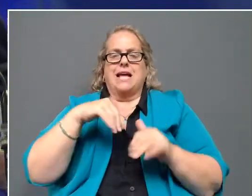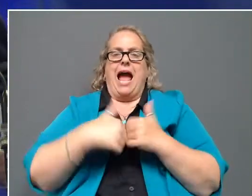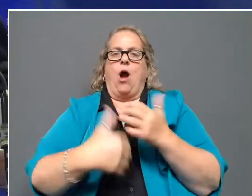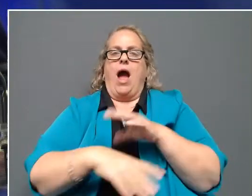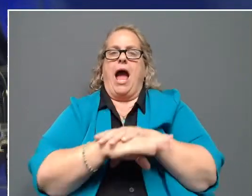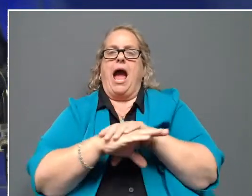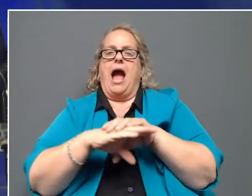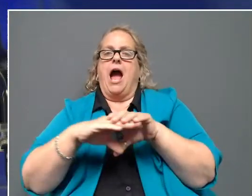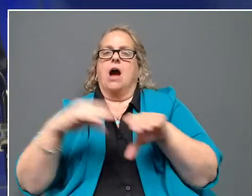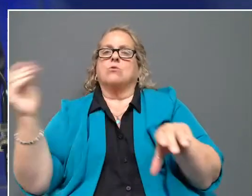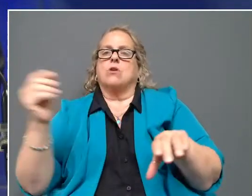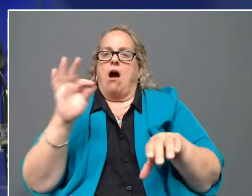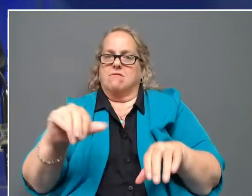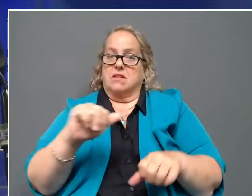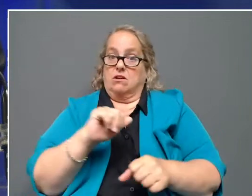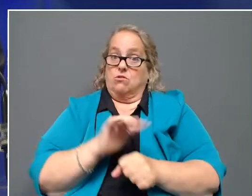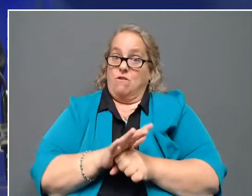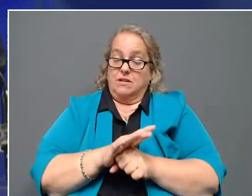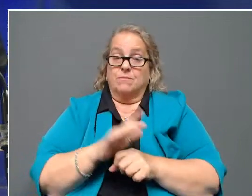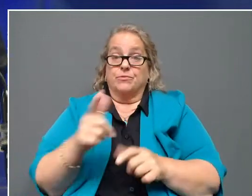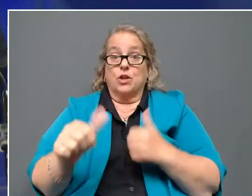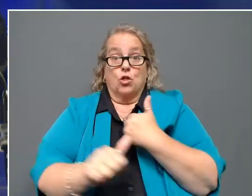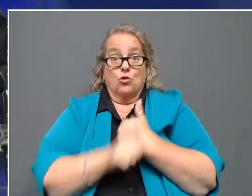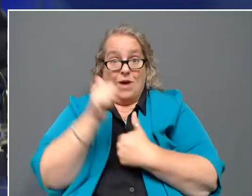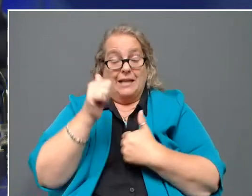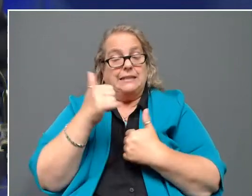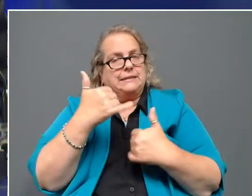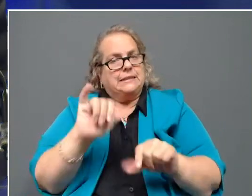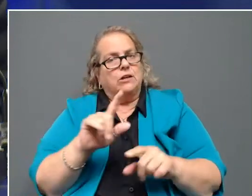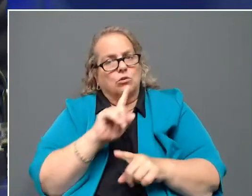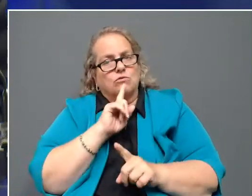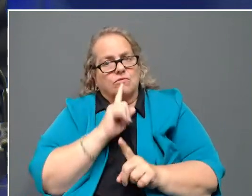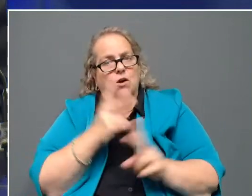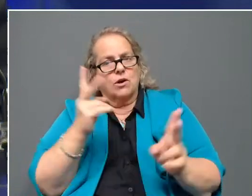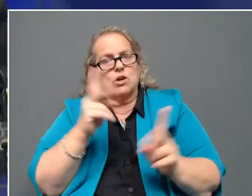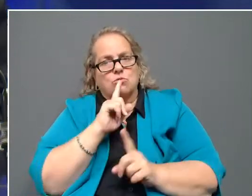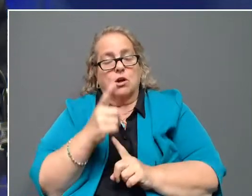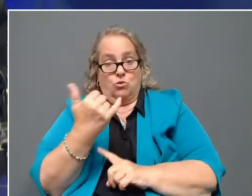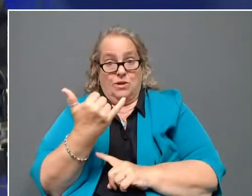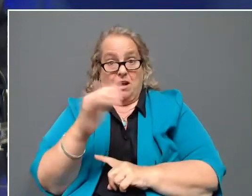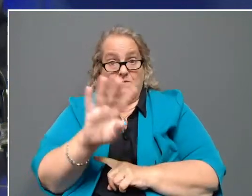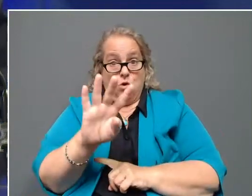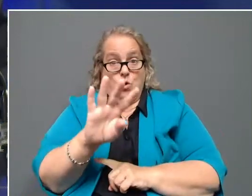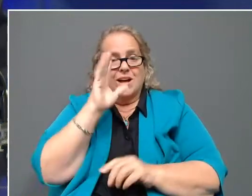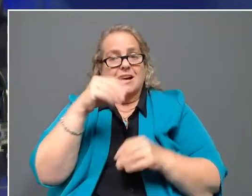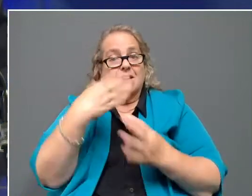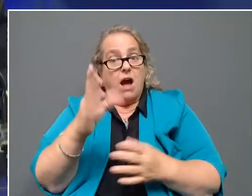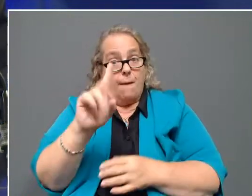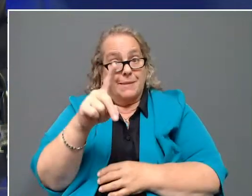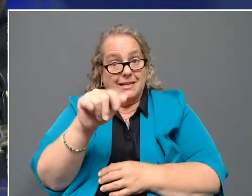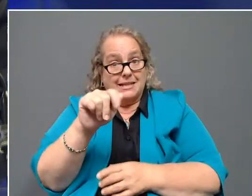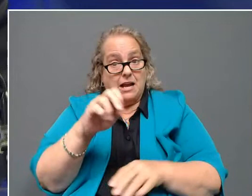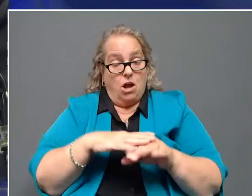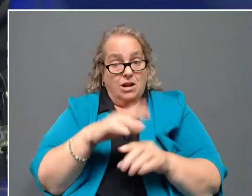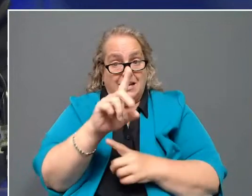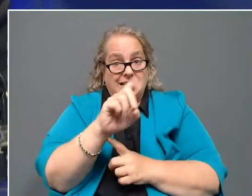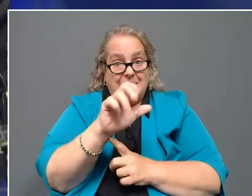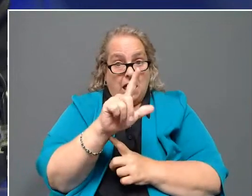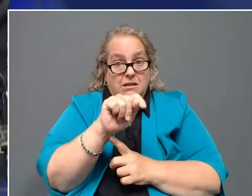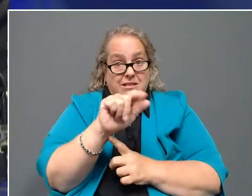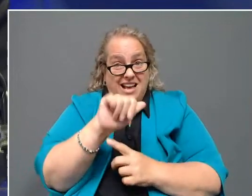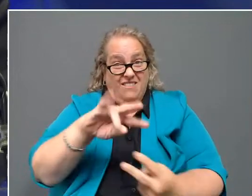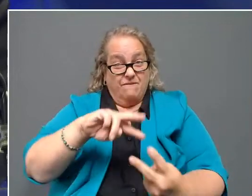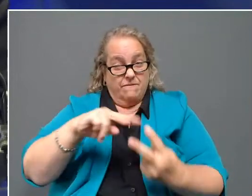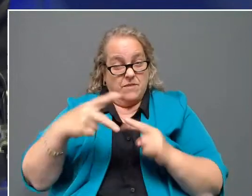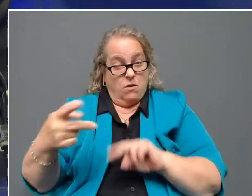real. Today at 4, we're going to give an update on the Delta variant and some concerning signs that we are seeing there. But I will